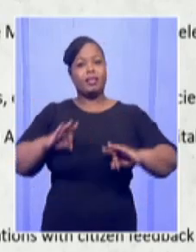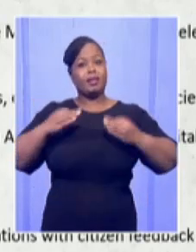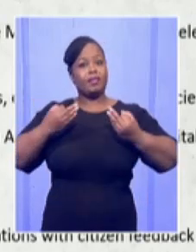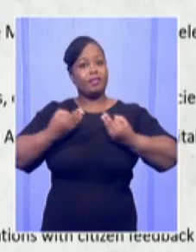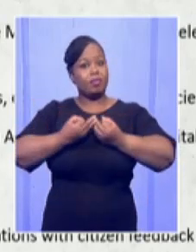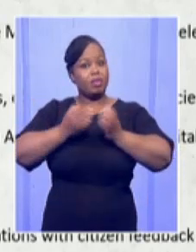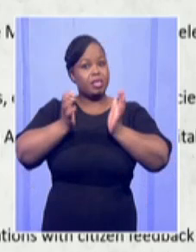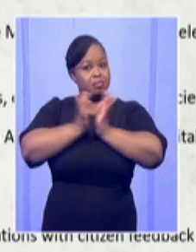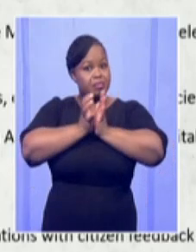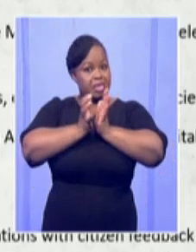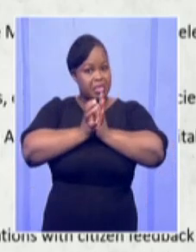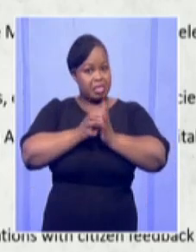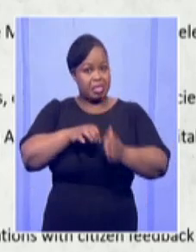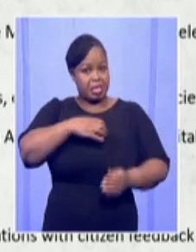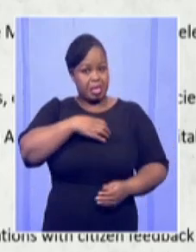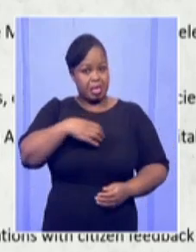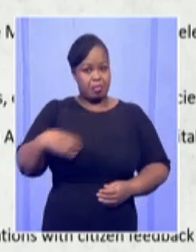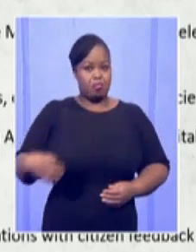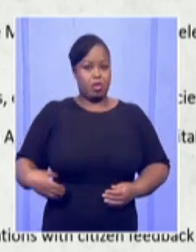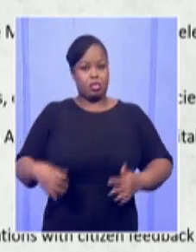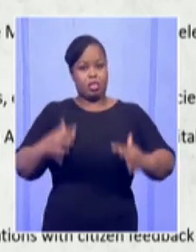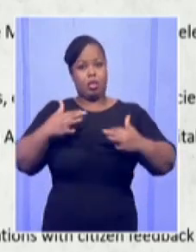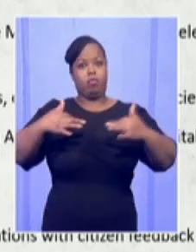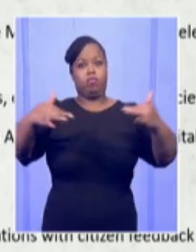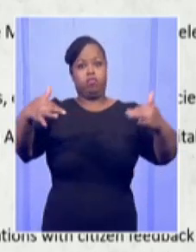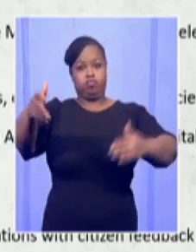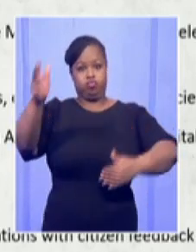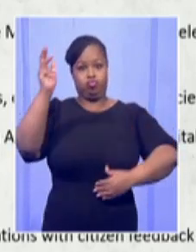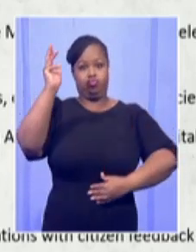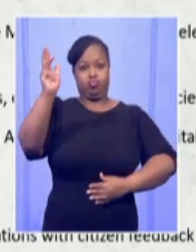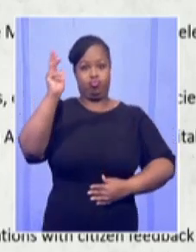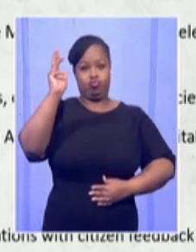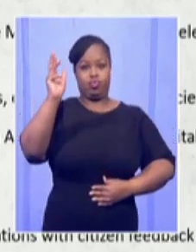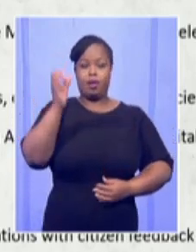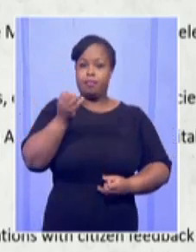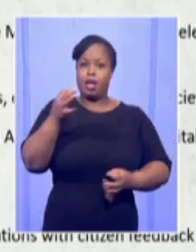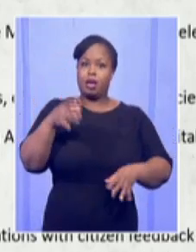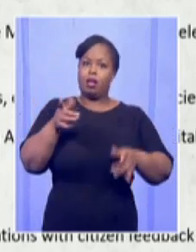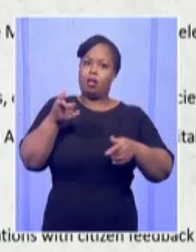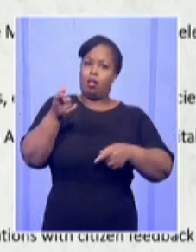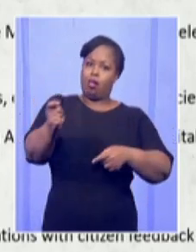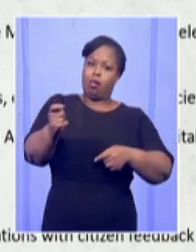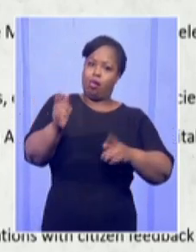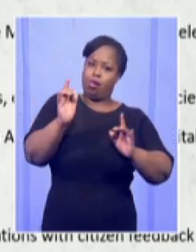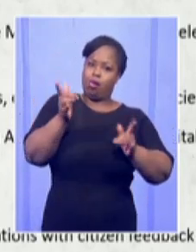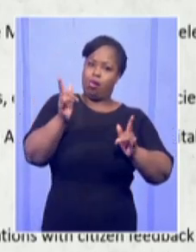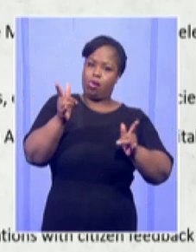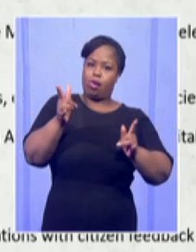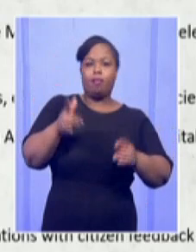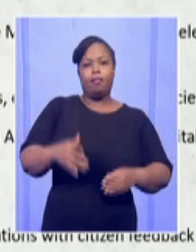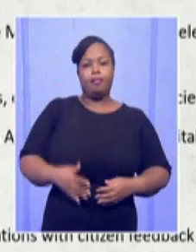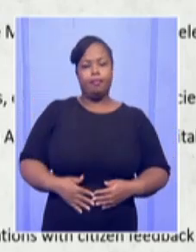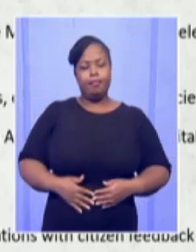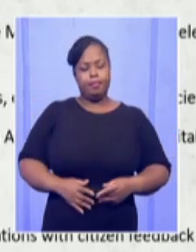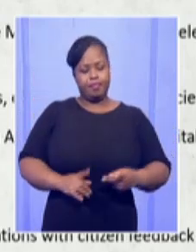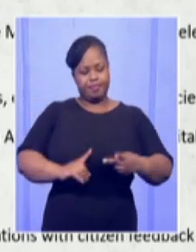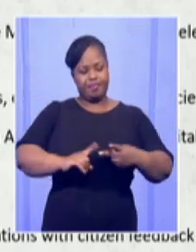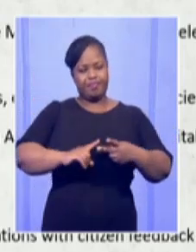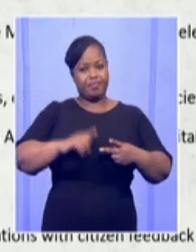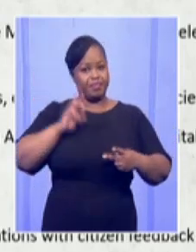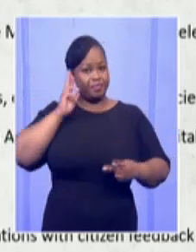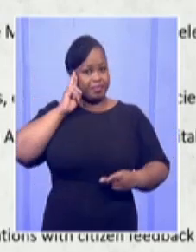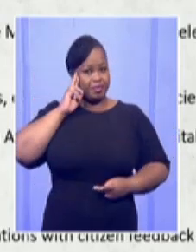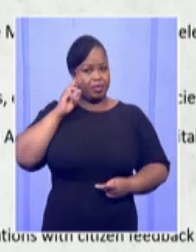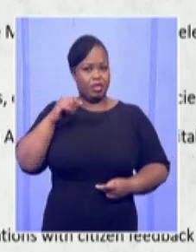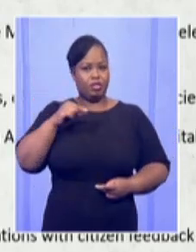drew quite a lot of viewership. You would remember also the activities of GCIS.